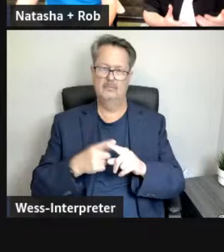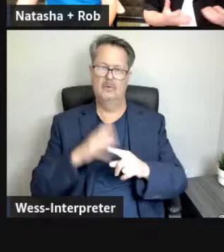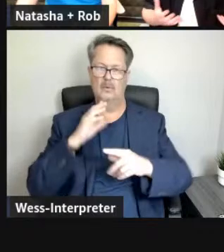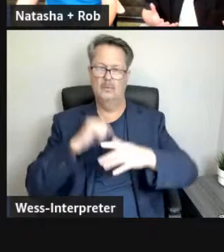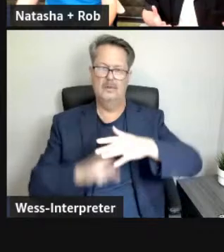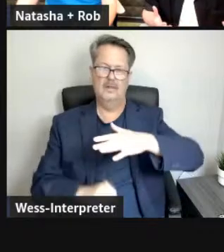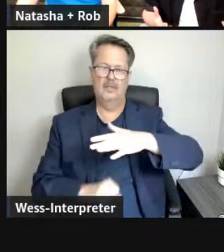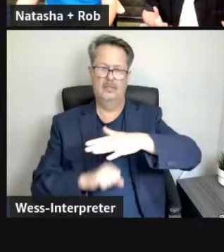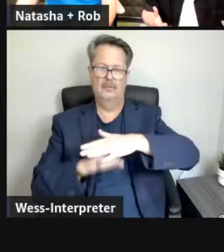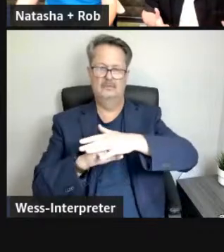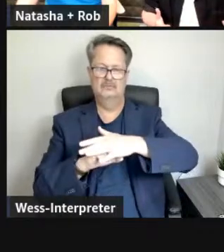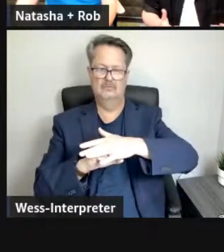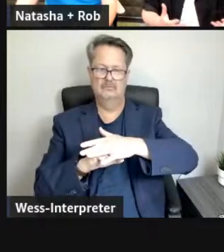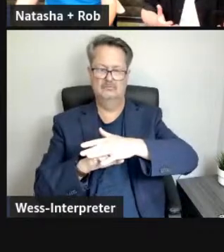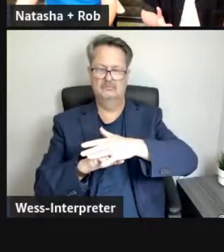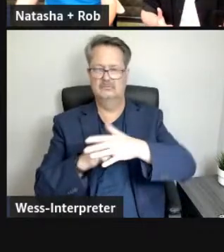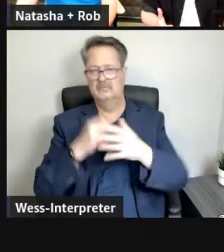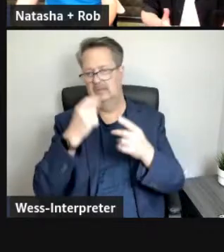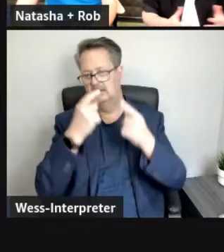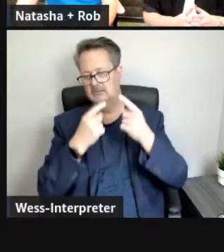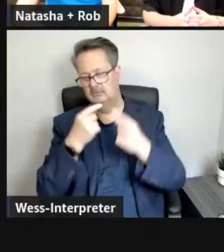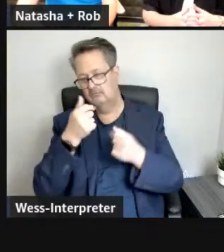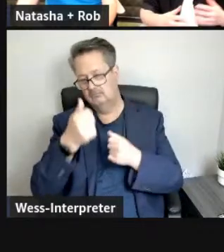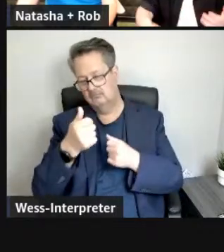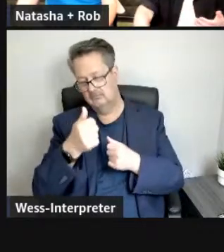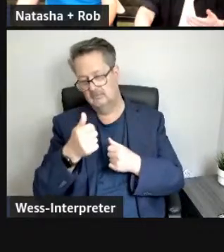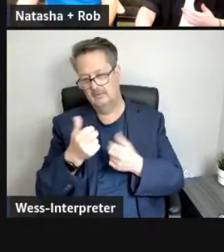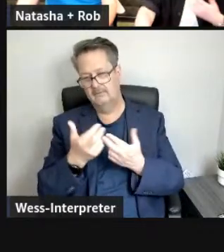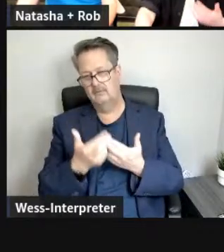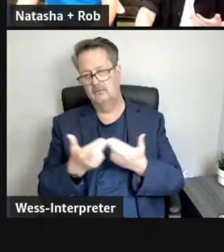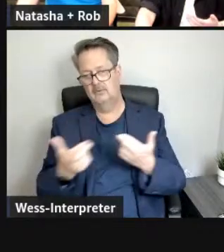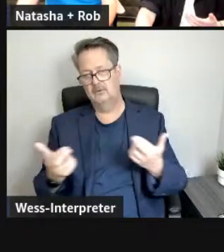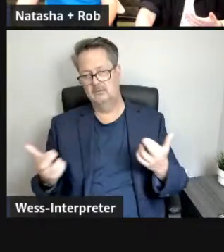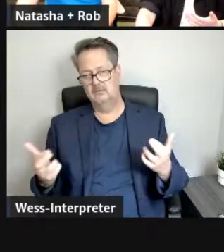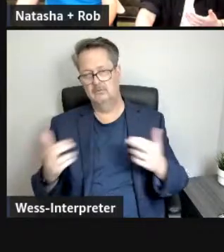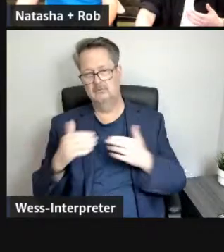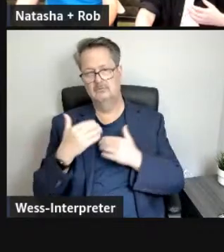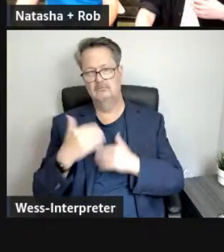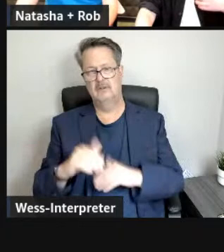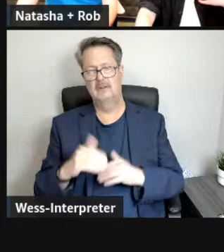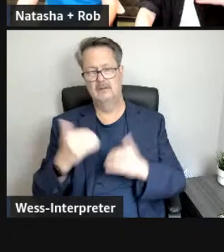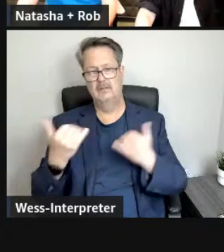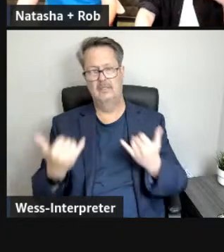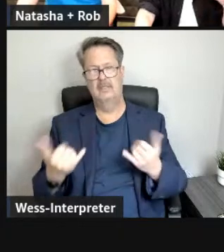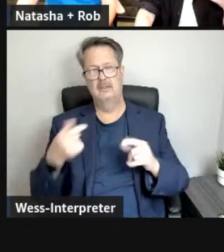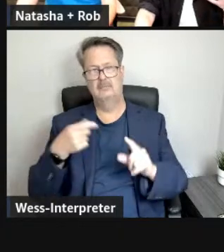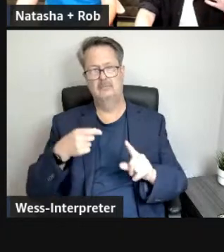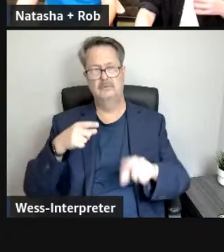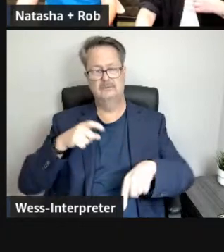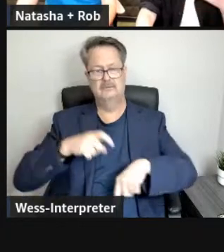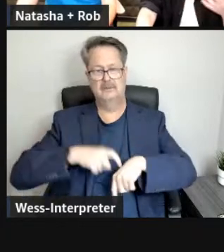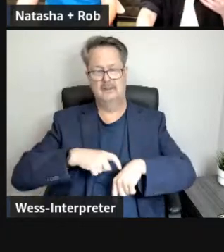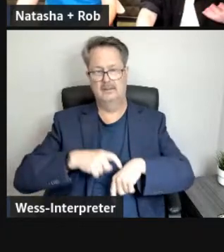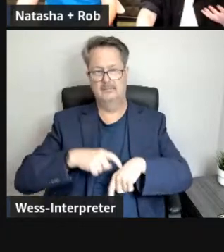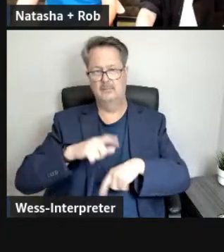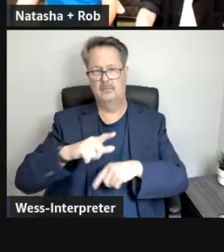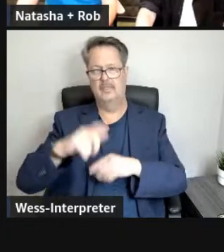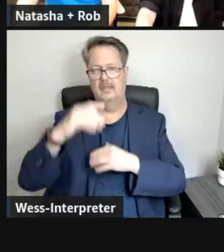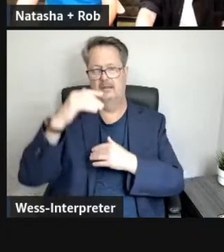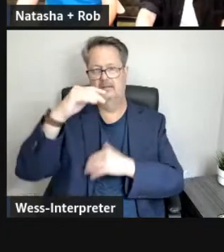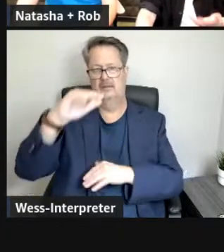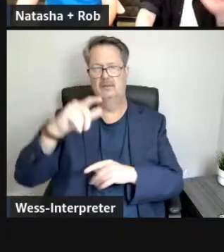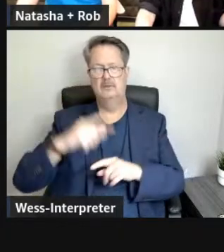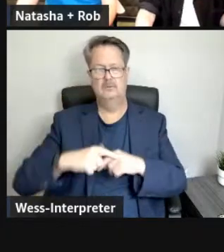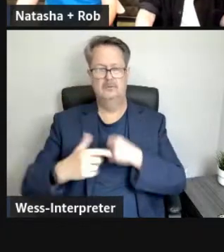when we might consider ourselves to be resource constrained. And really what we want at this point in time is that constraint to trigger some sort